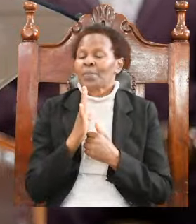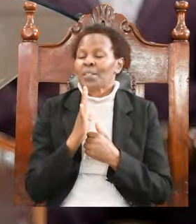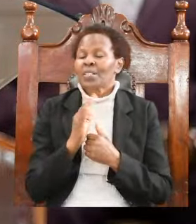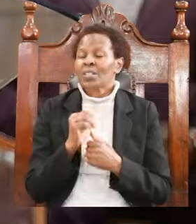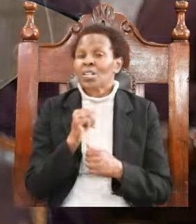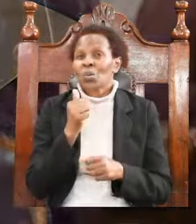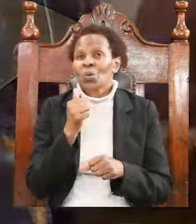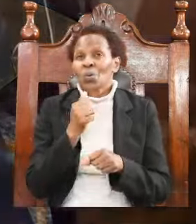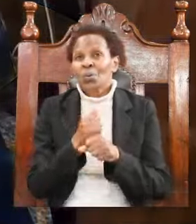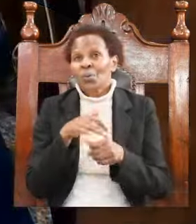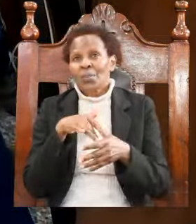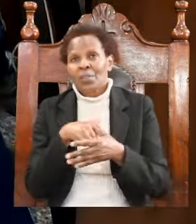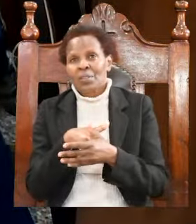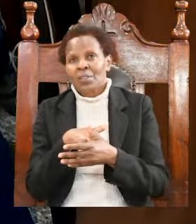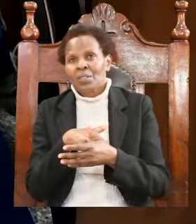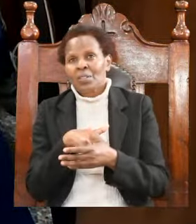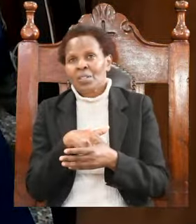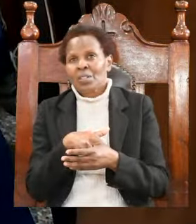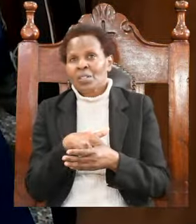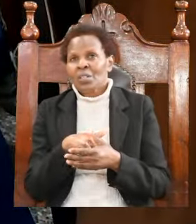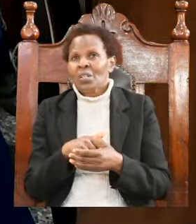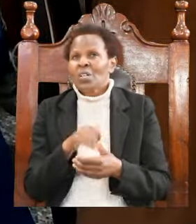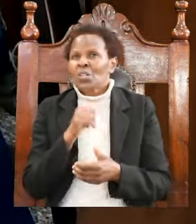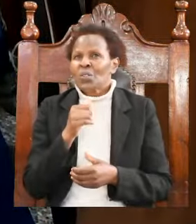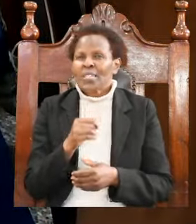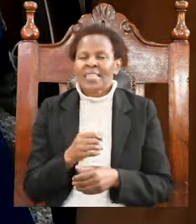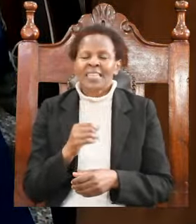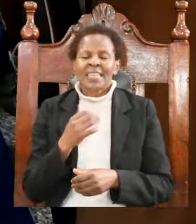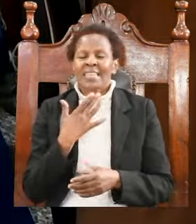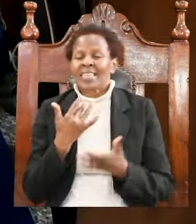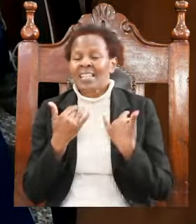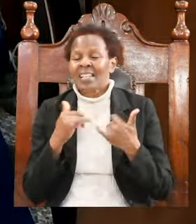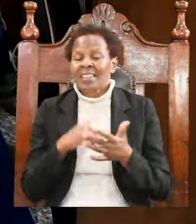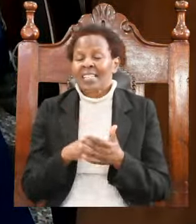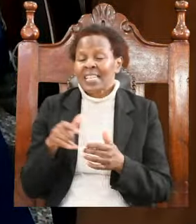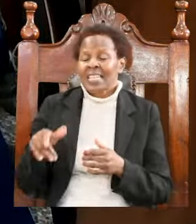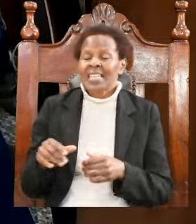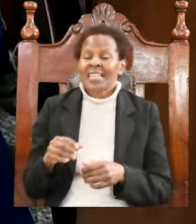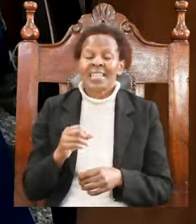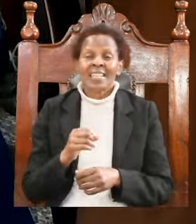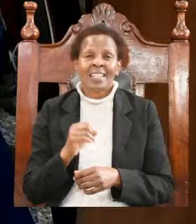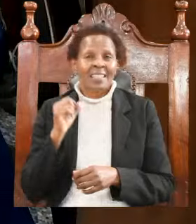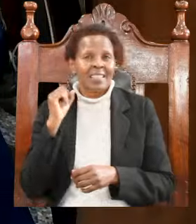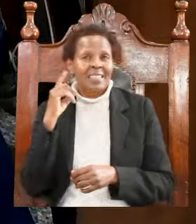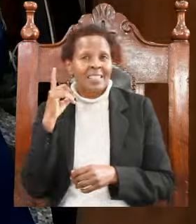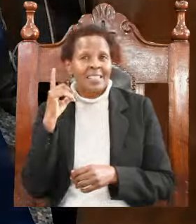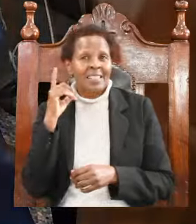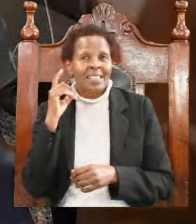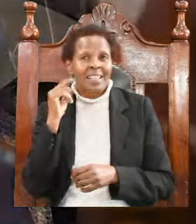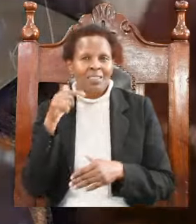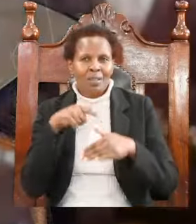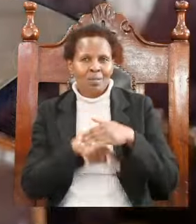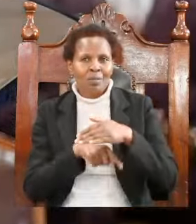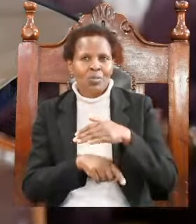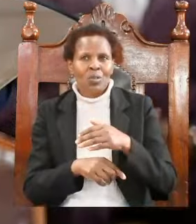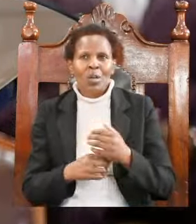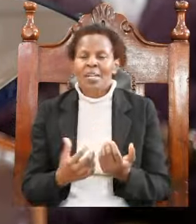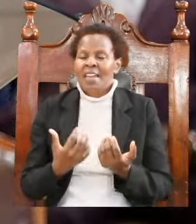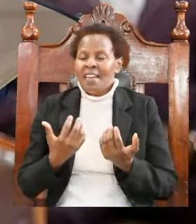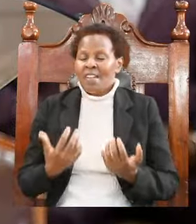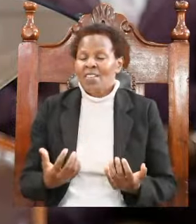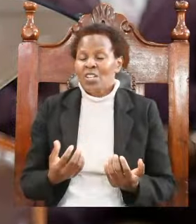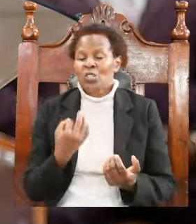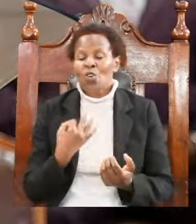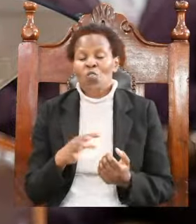that not wanting Timothy to understand the depth and the weight of his information.